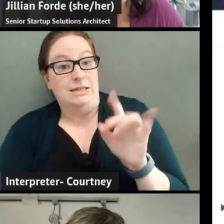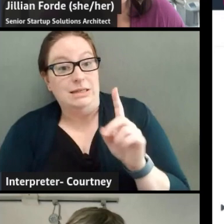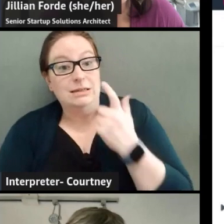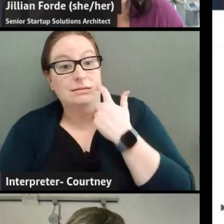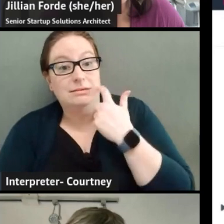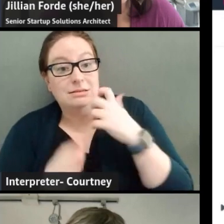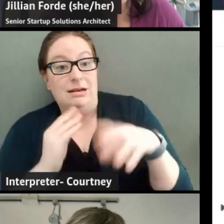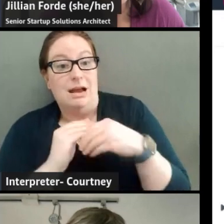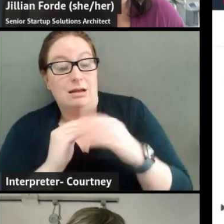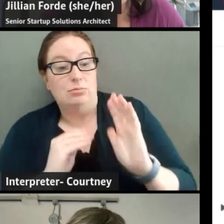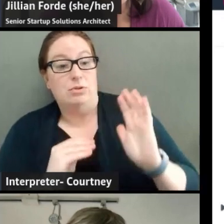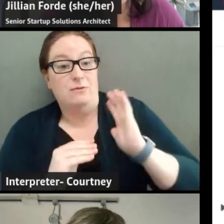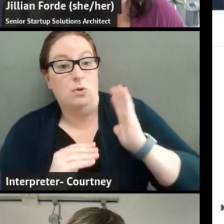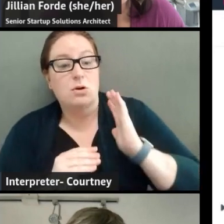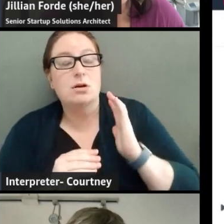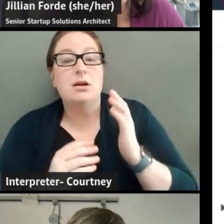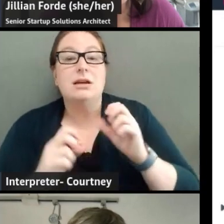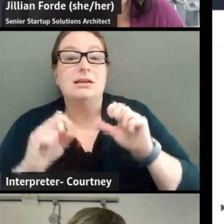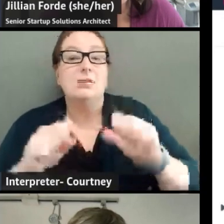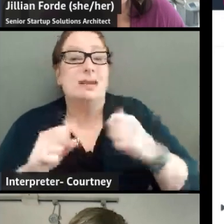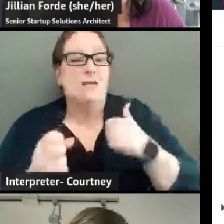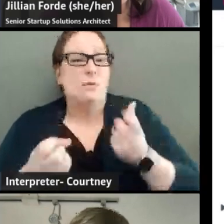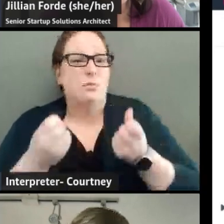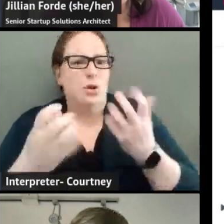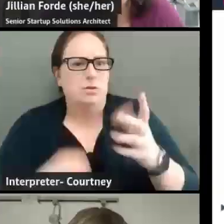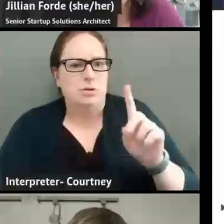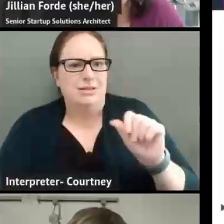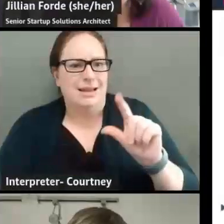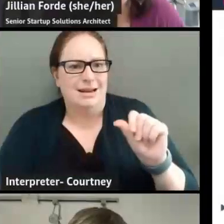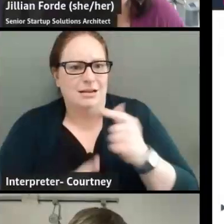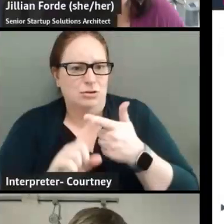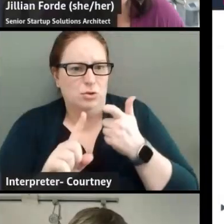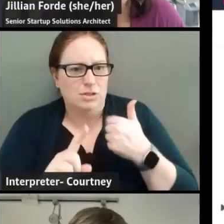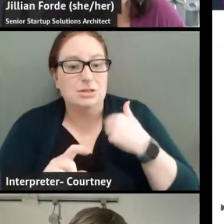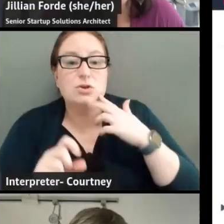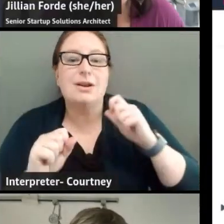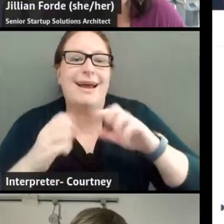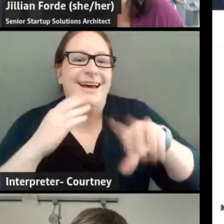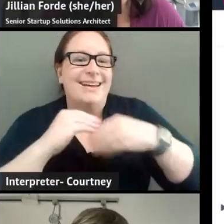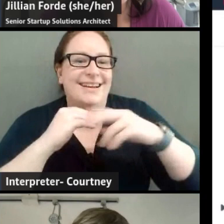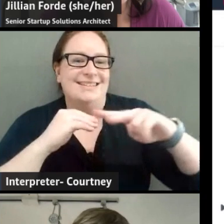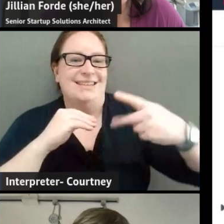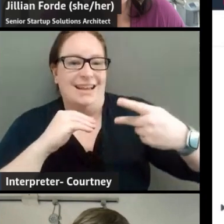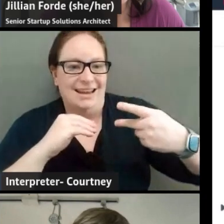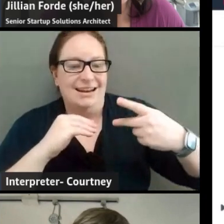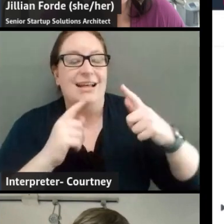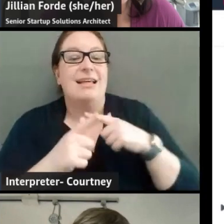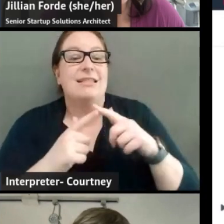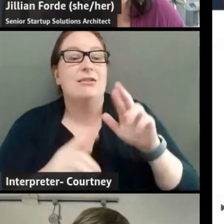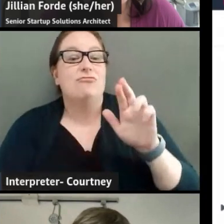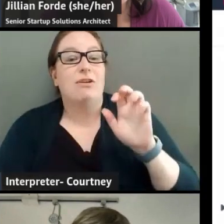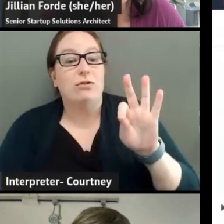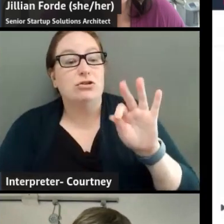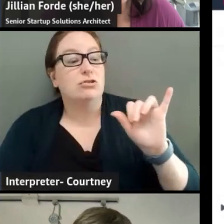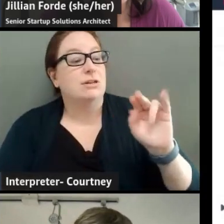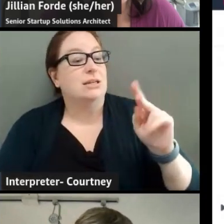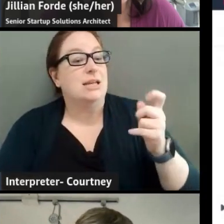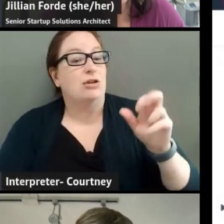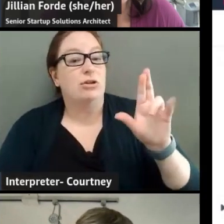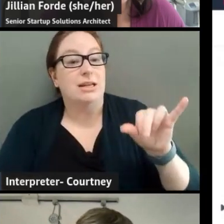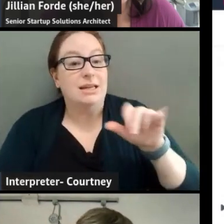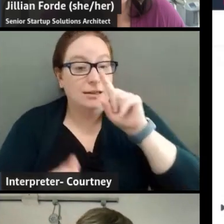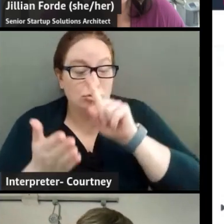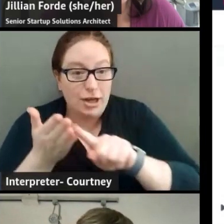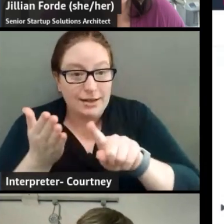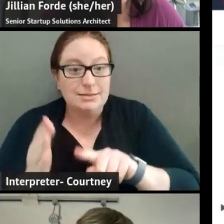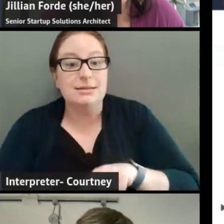before, is the ability to have multiple data sources. So you would actually be able to add a second source to this, and then do those referential integrity checks, alias them, give them